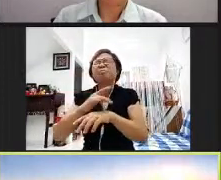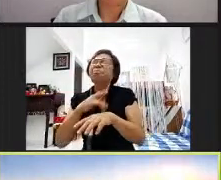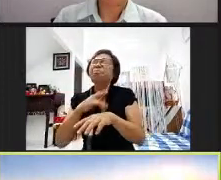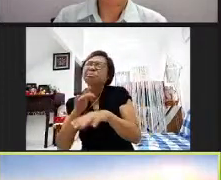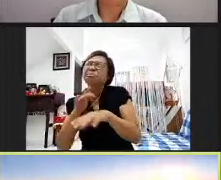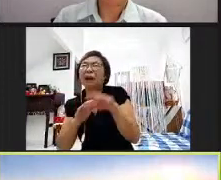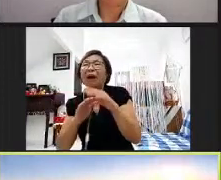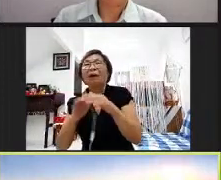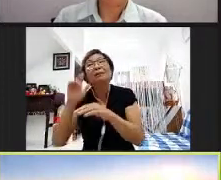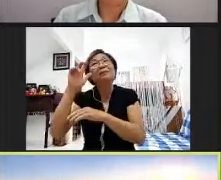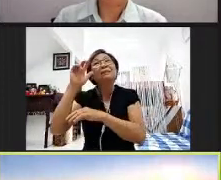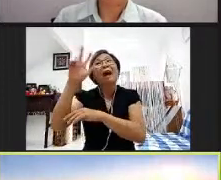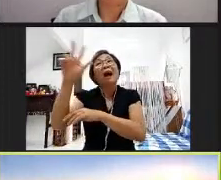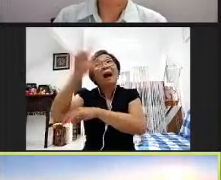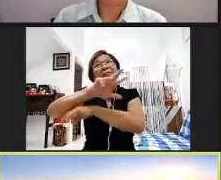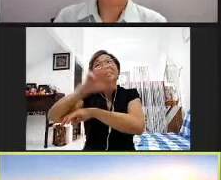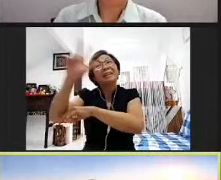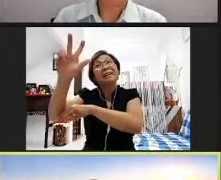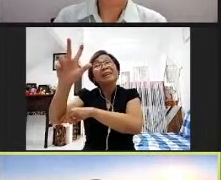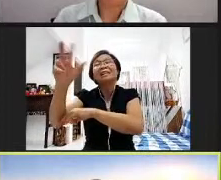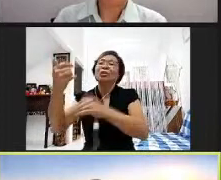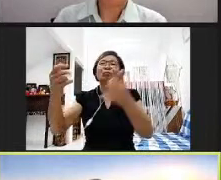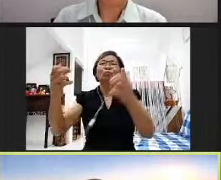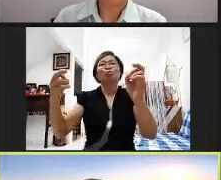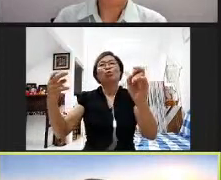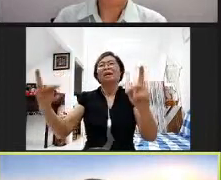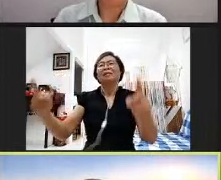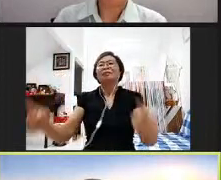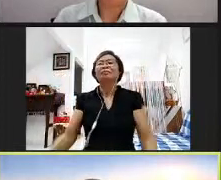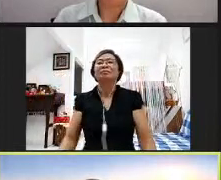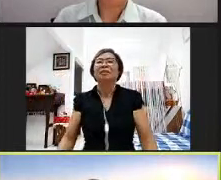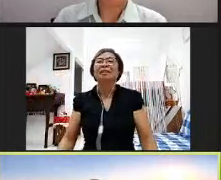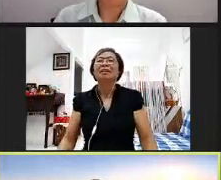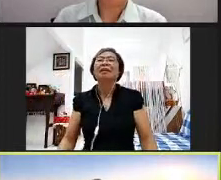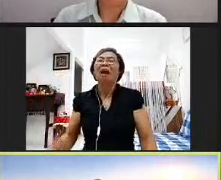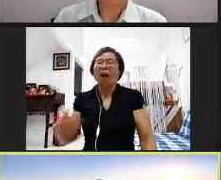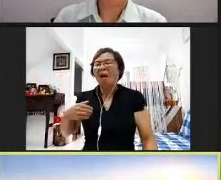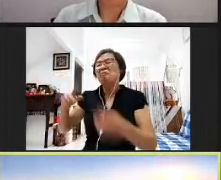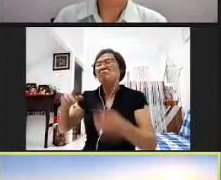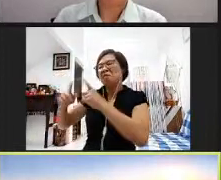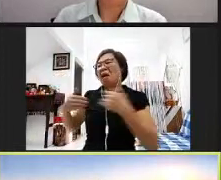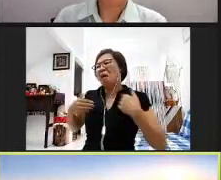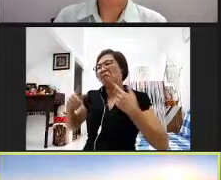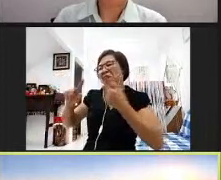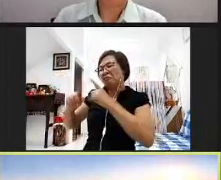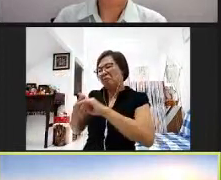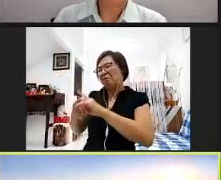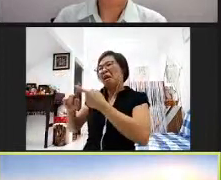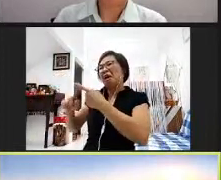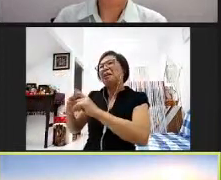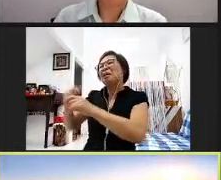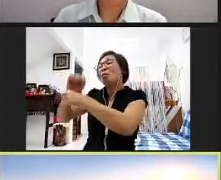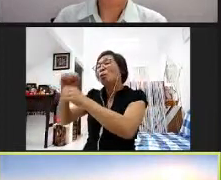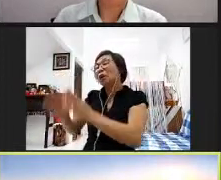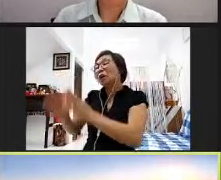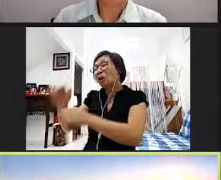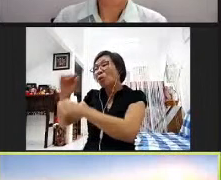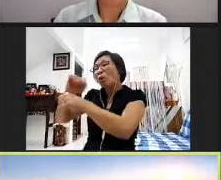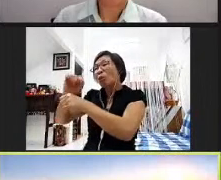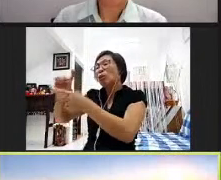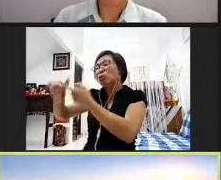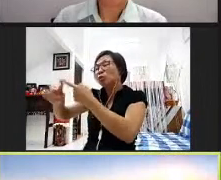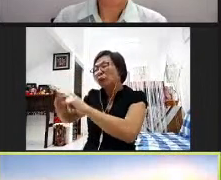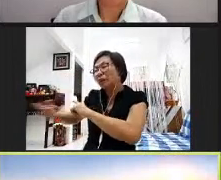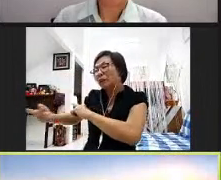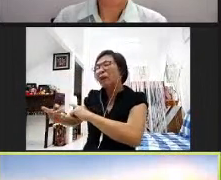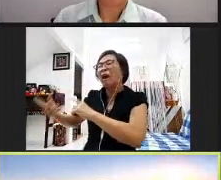perfectly okay. So of course, I have friends and colleagues who has developed some